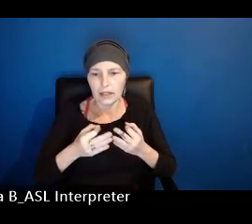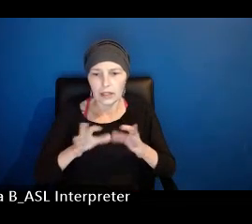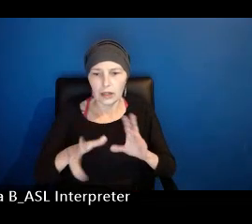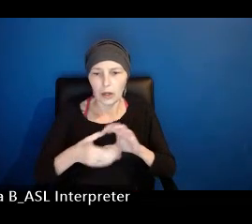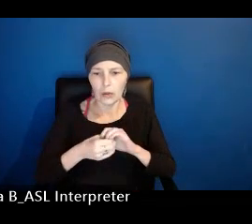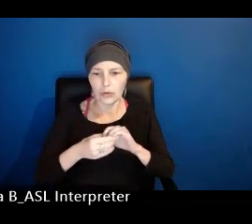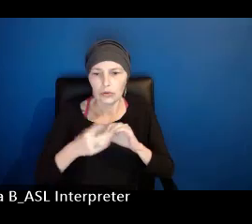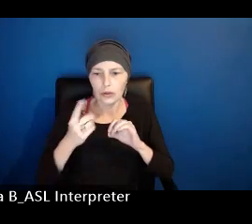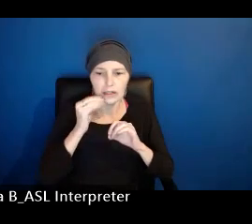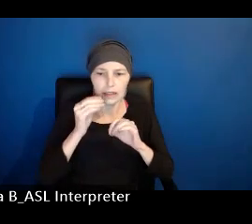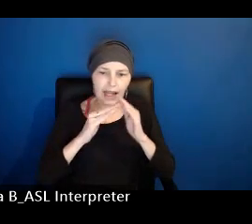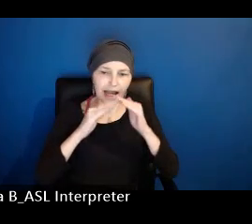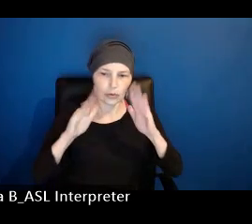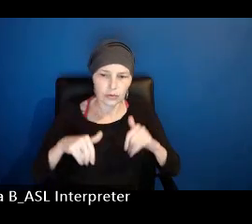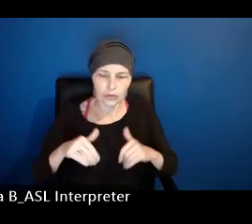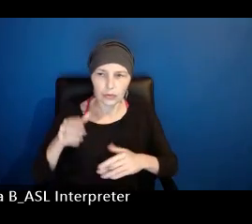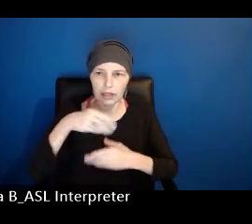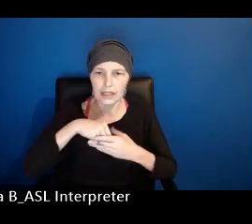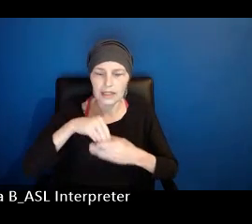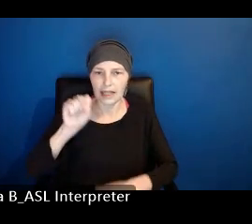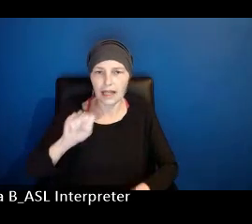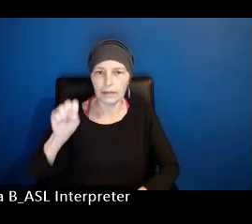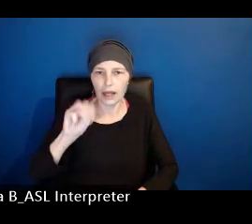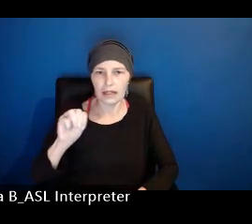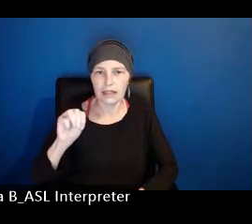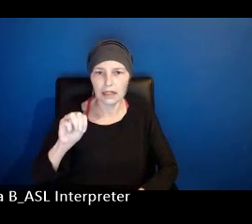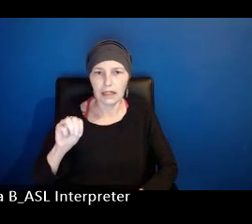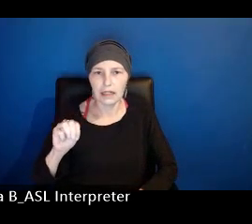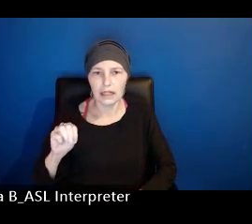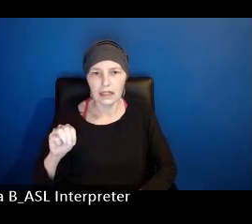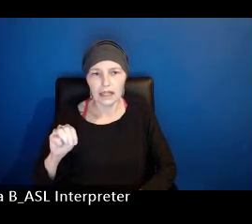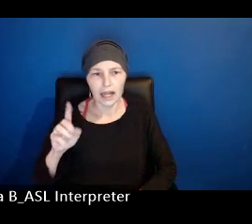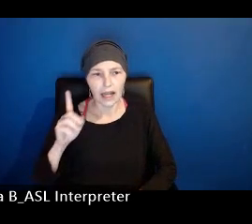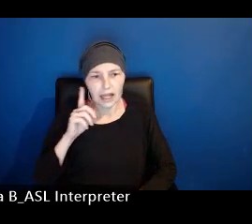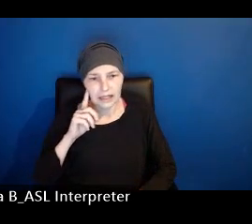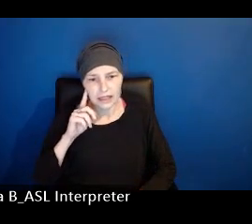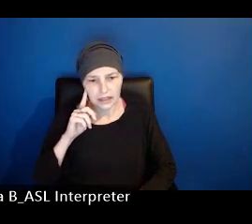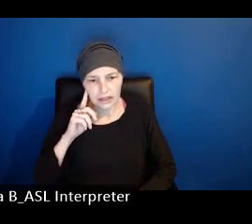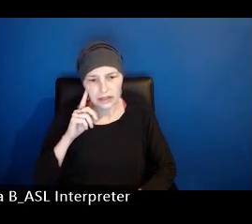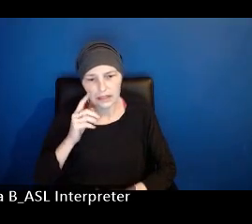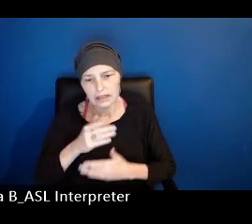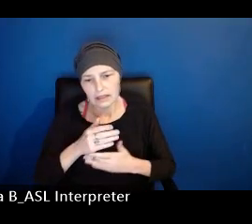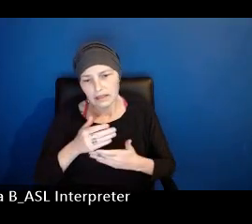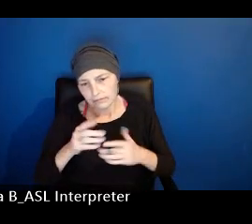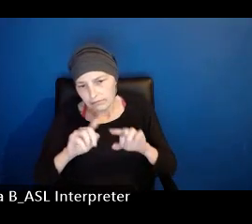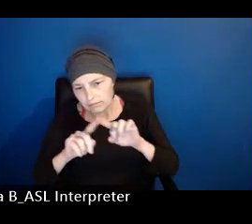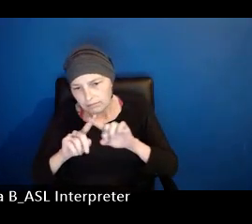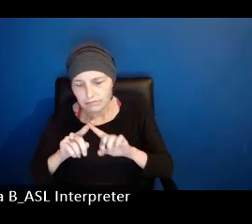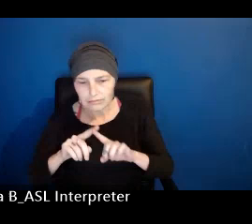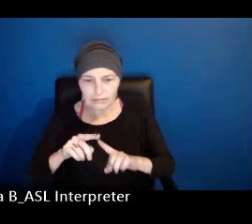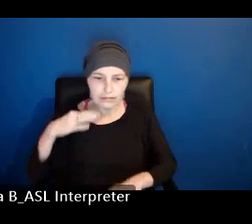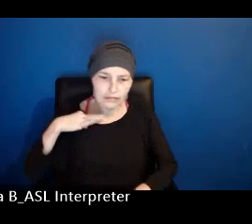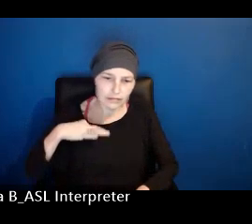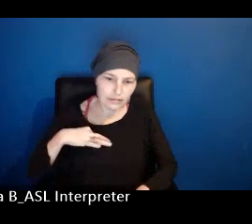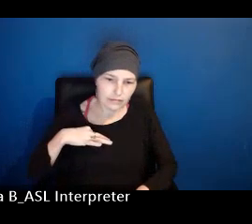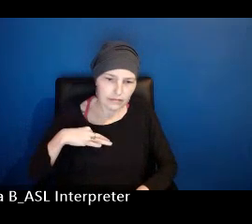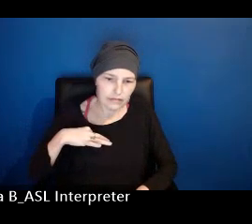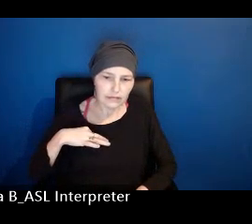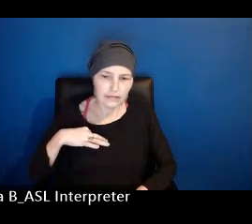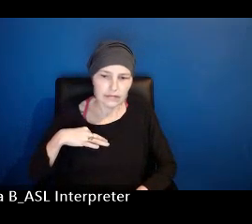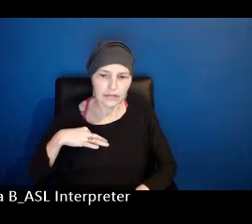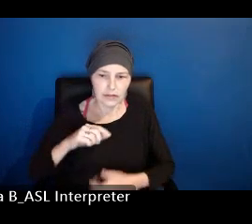Monica. I mean, I think there are undisputable benefits to electrification, and I wanted to talk a little